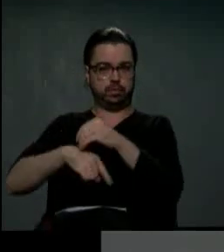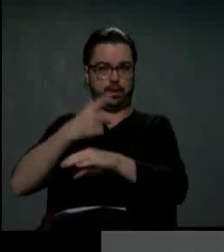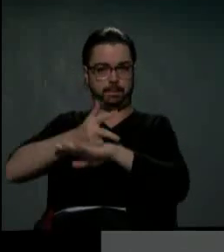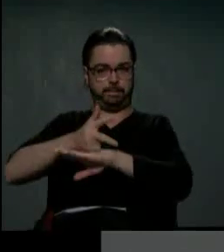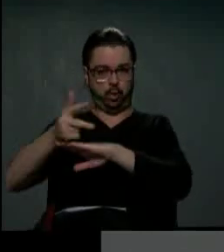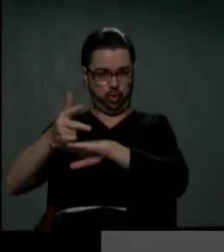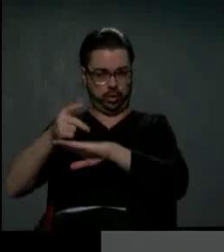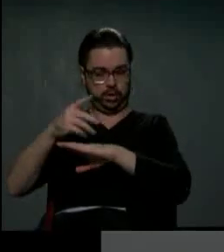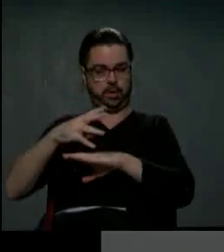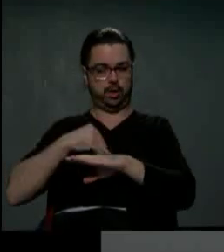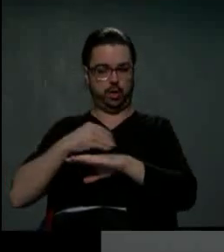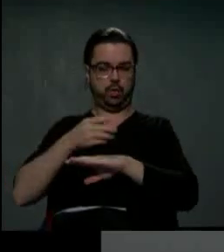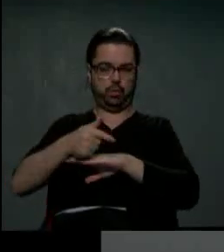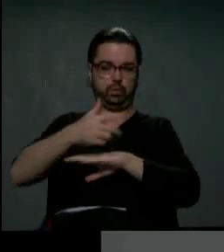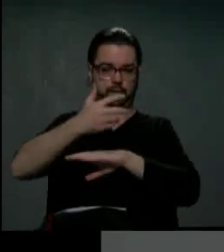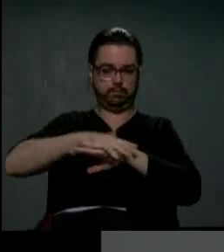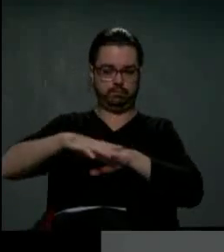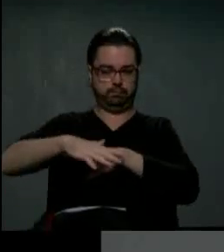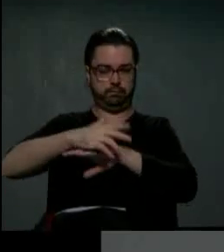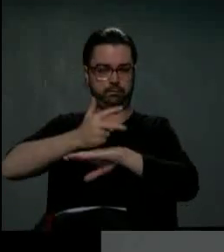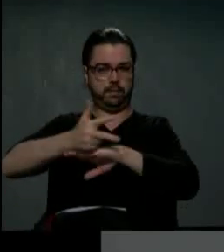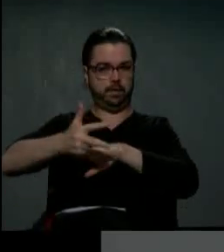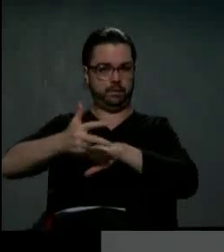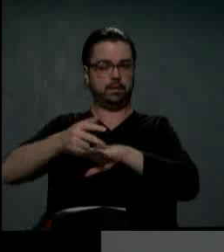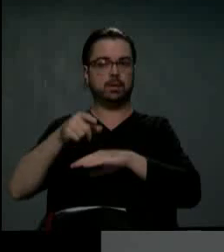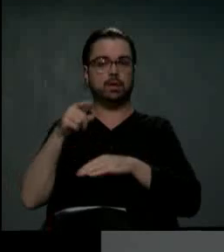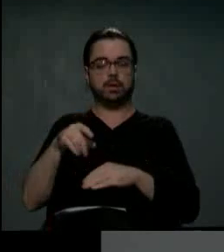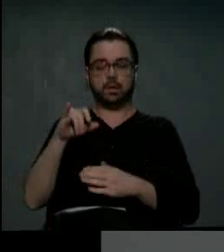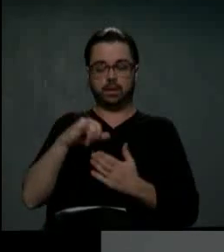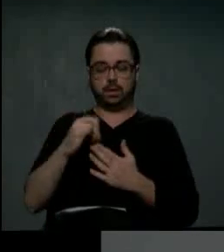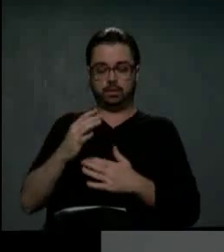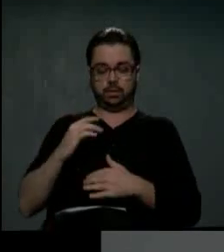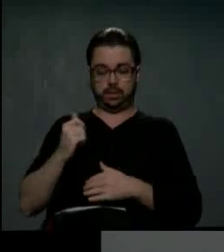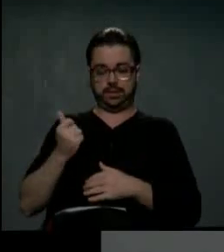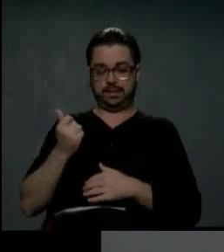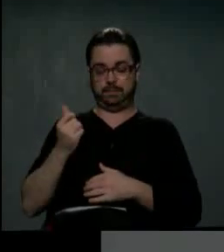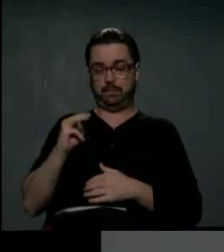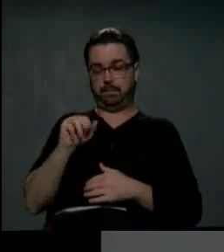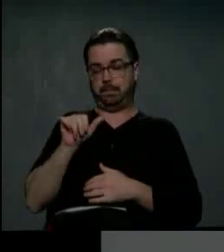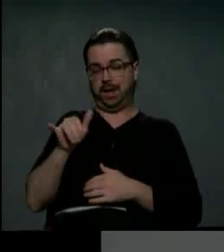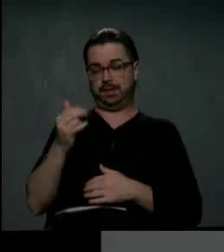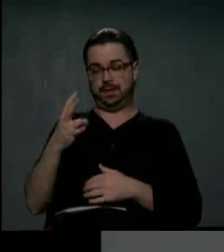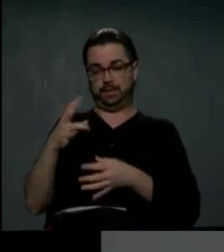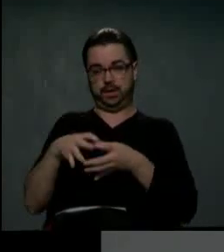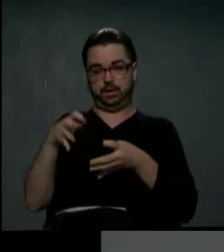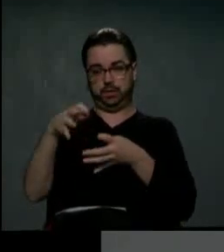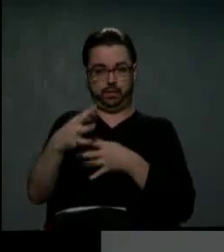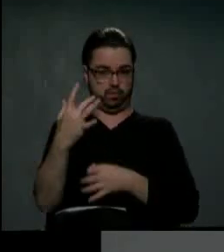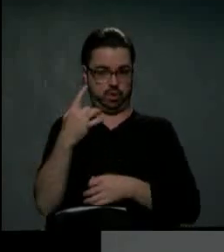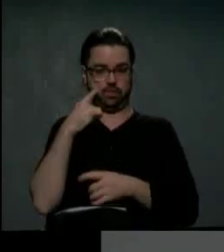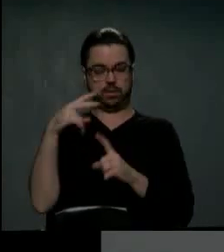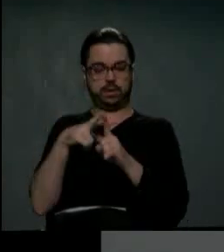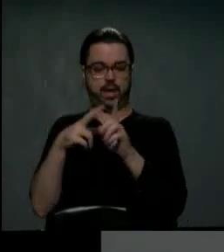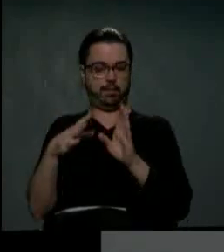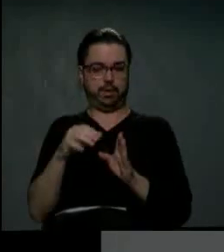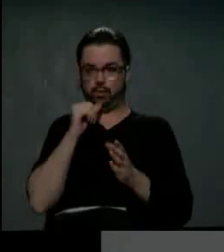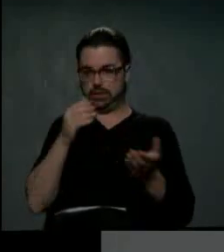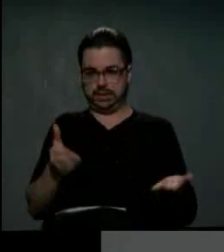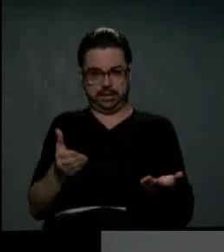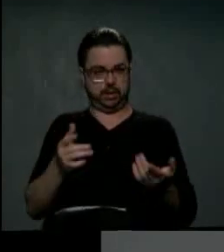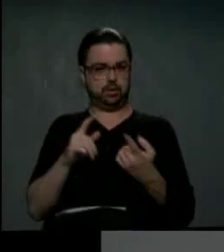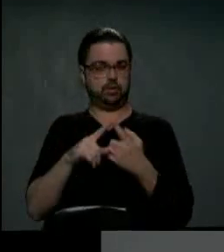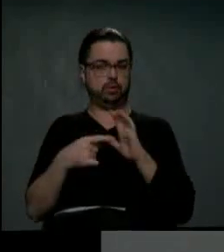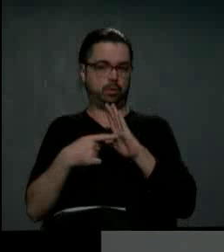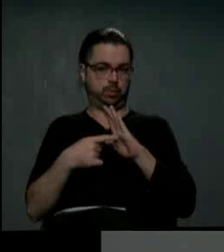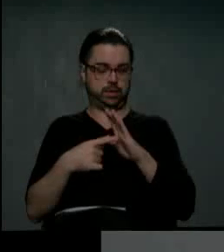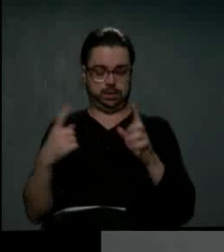in front of the building. The item was deferred from the Commission's May 17th public hearing because the applicant was not present to represent their case. Since the